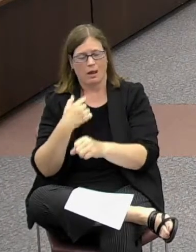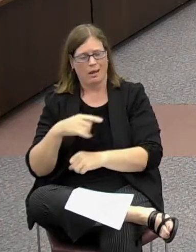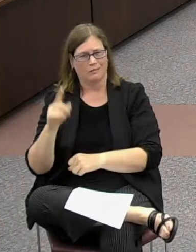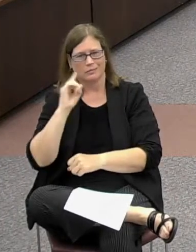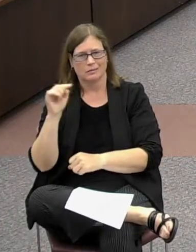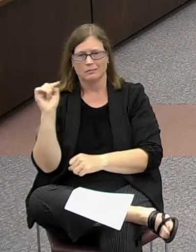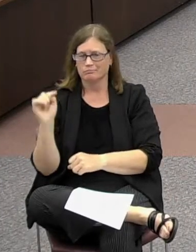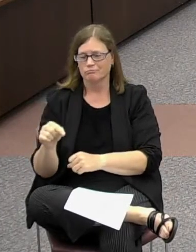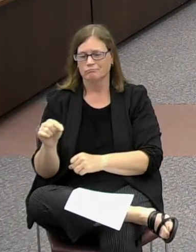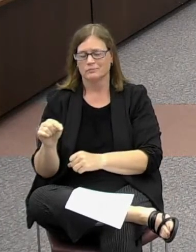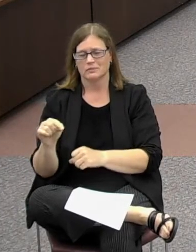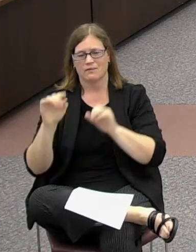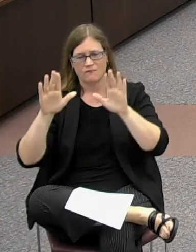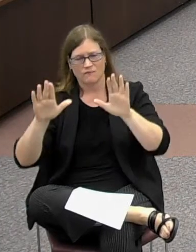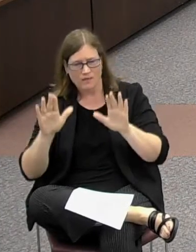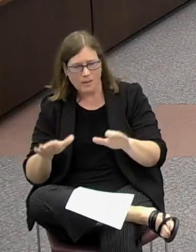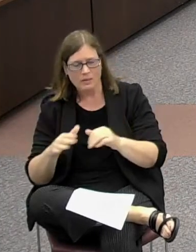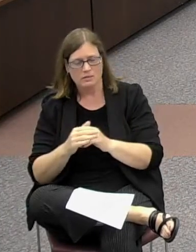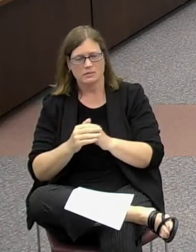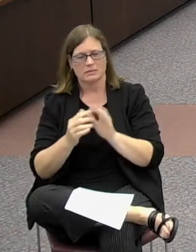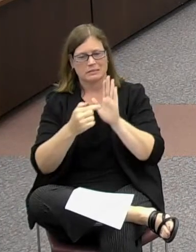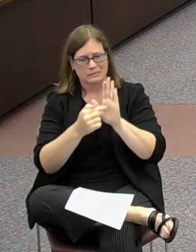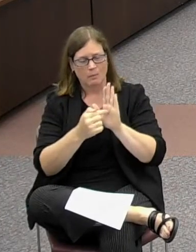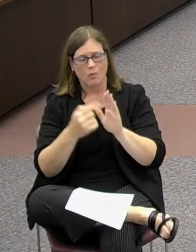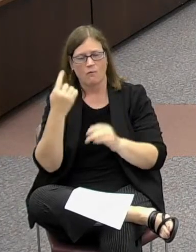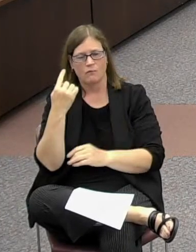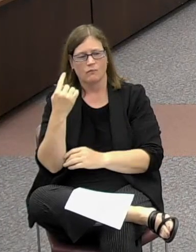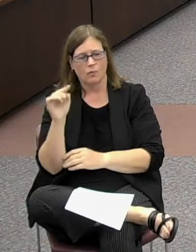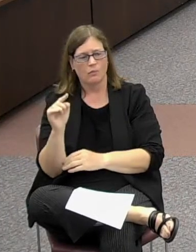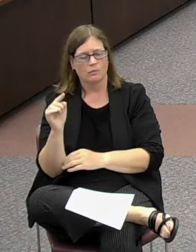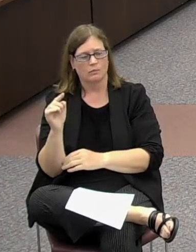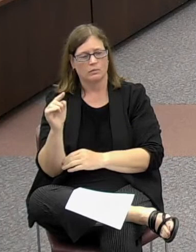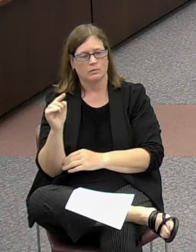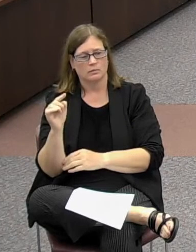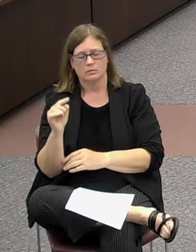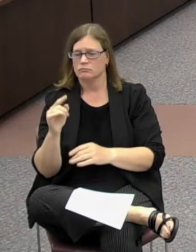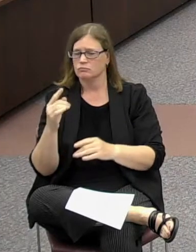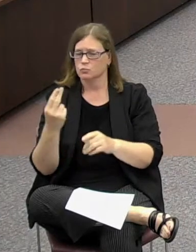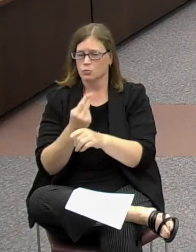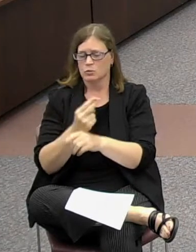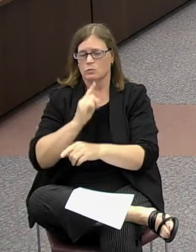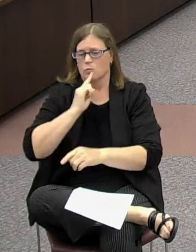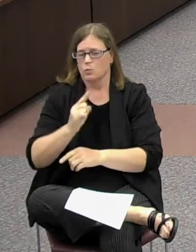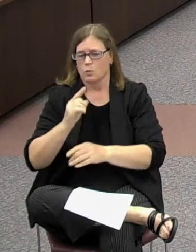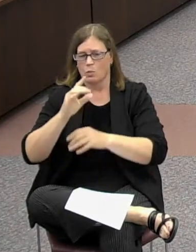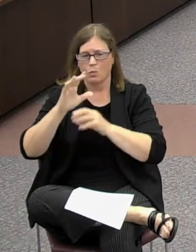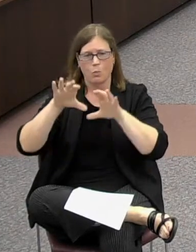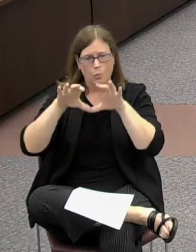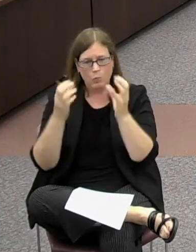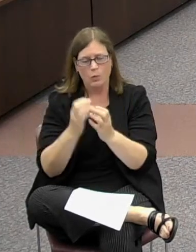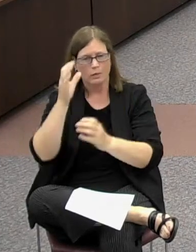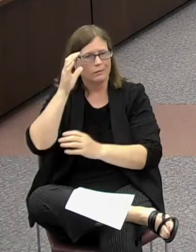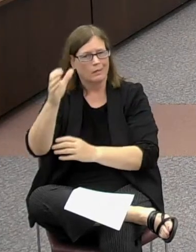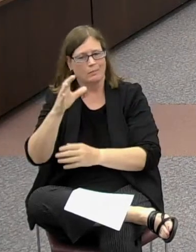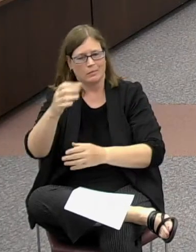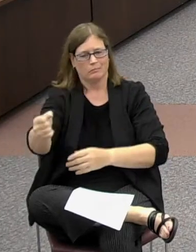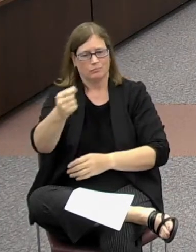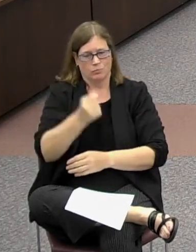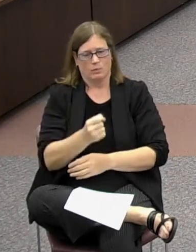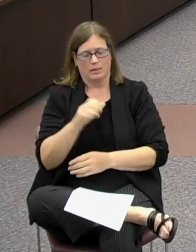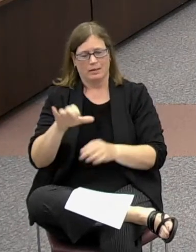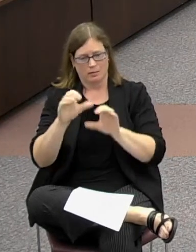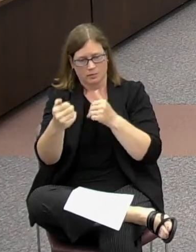this is absolutely a fabulous example of taking real world concepts and bringing them into the classroom, and not only that,